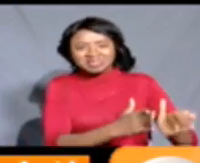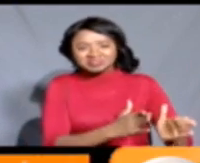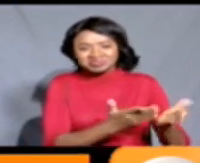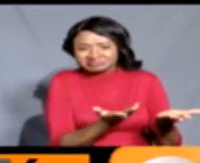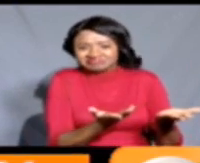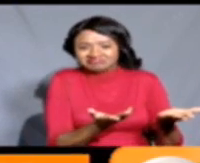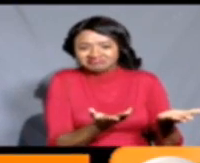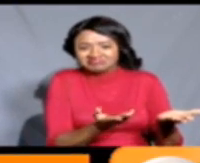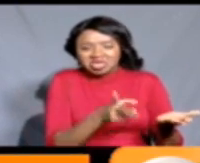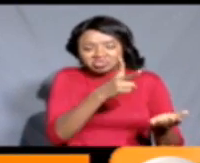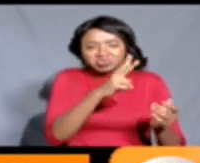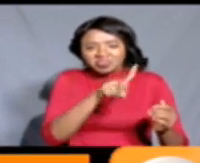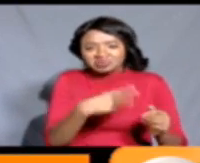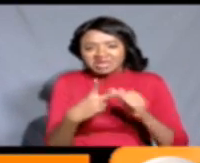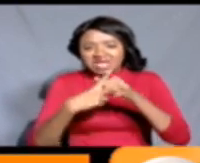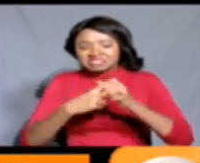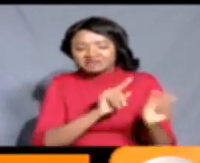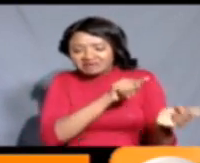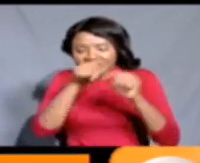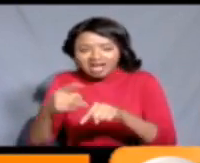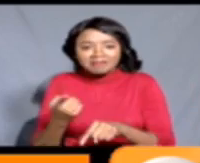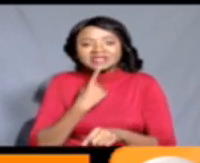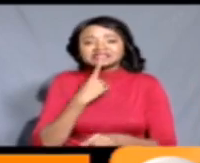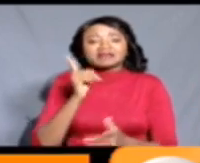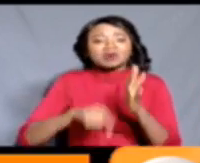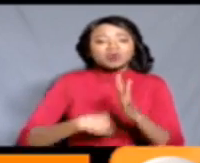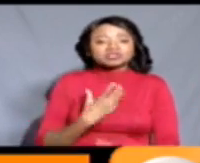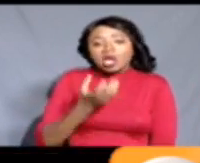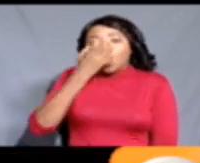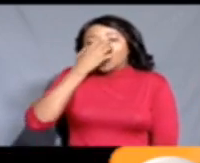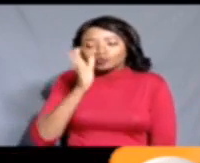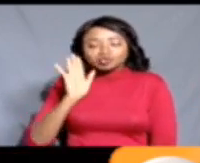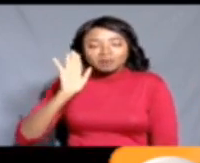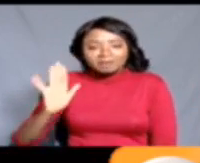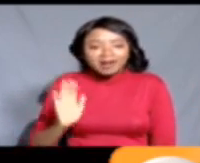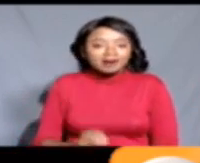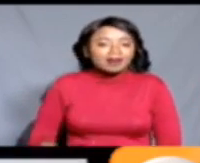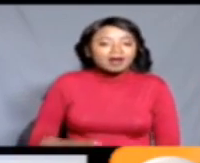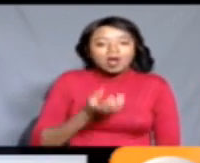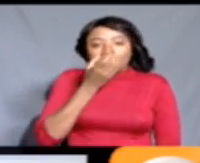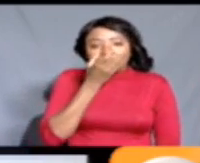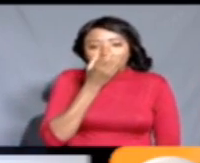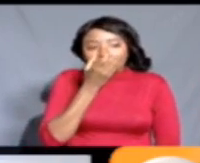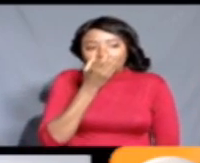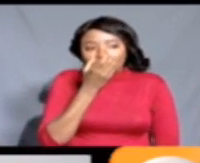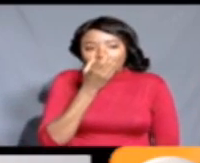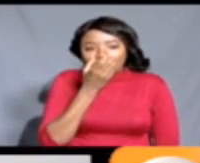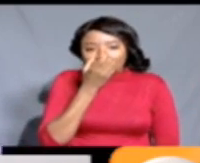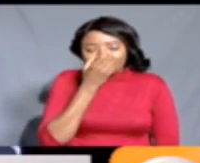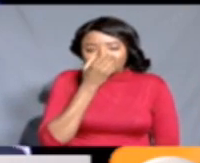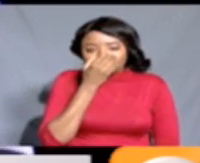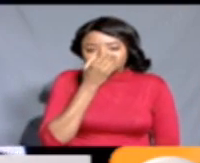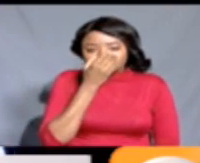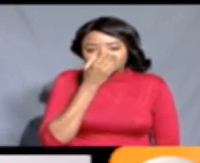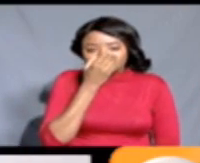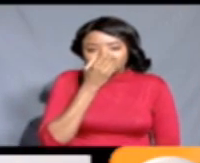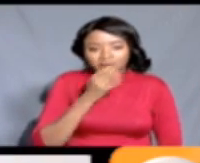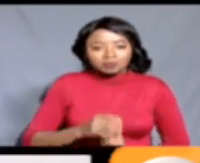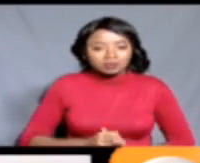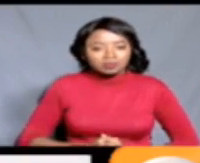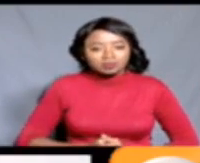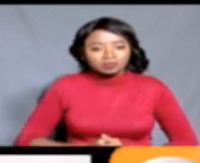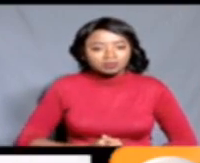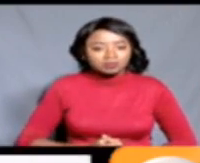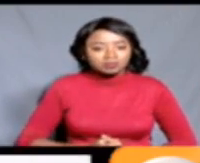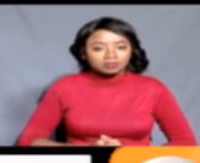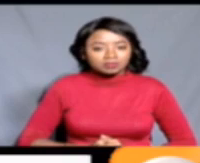2007 alikuja mbeleta akasema William Ruto unajua yule mtu ni mwenye kama baba. Na tushikiana na